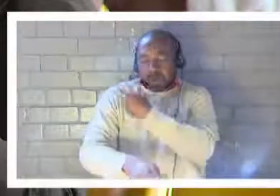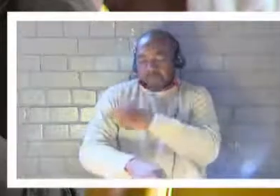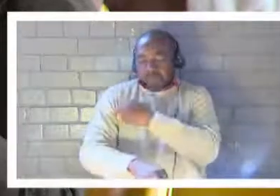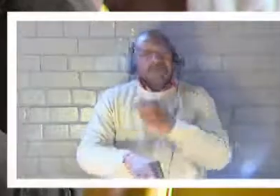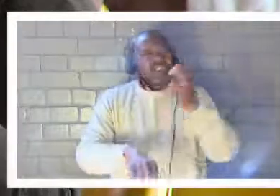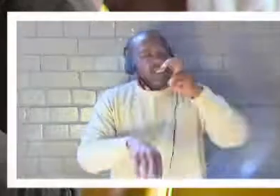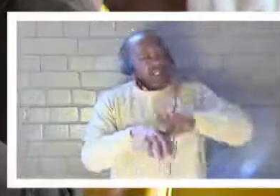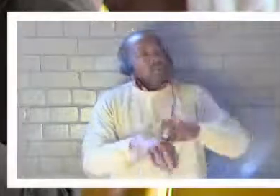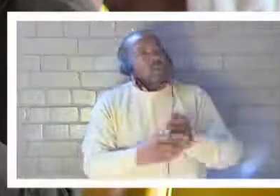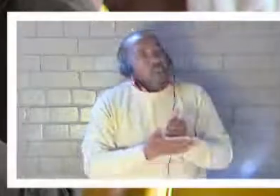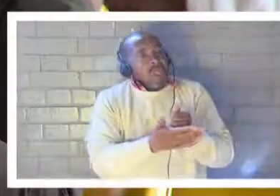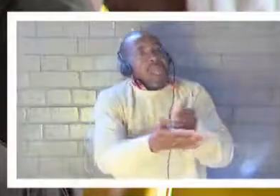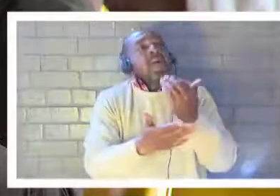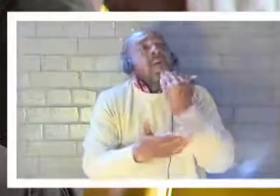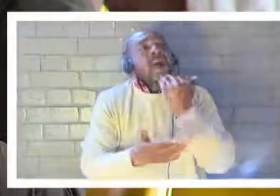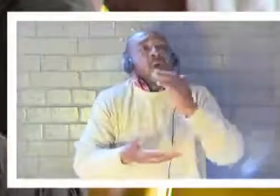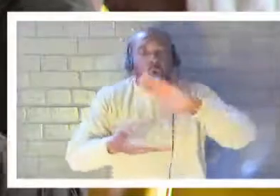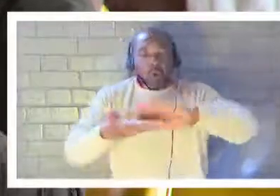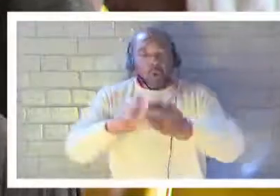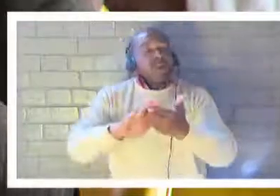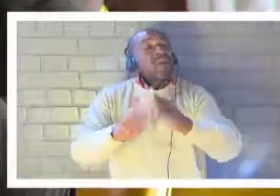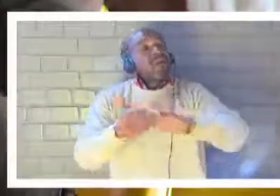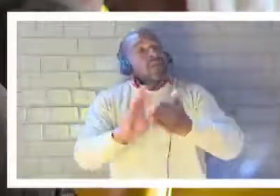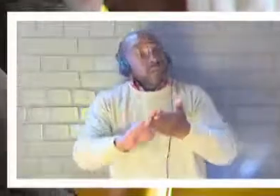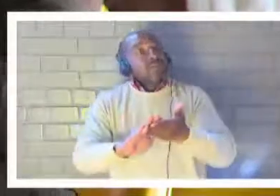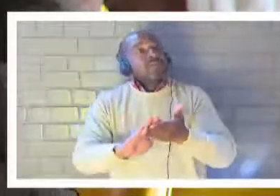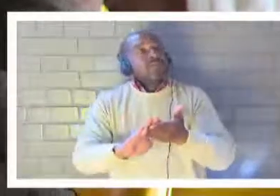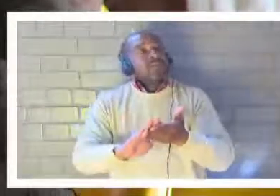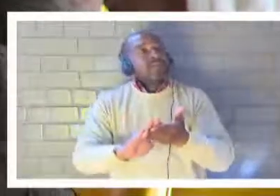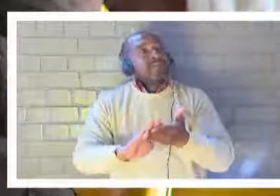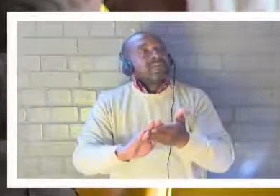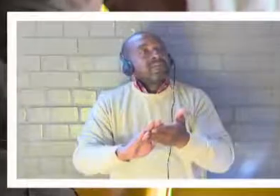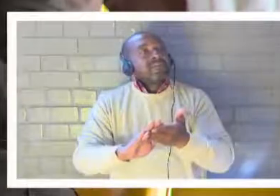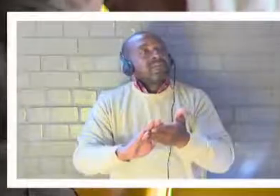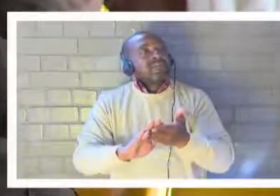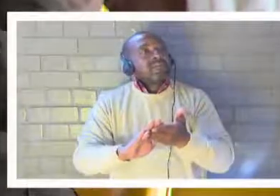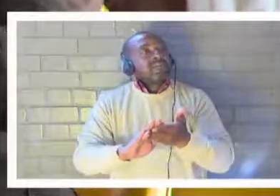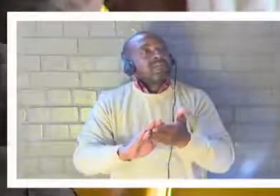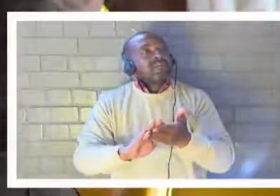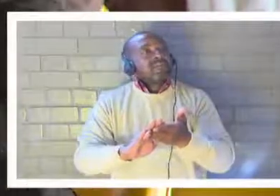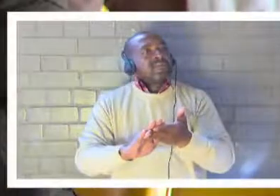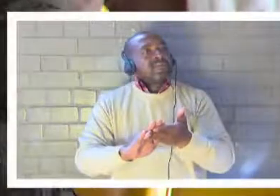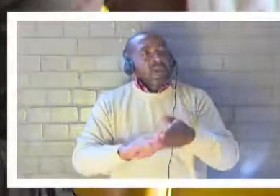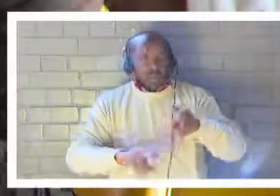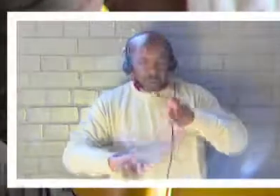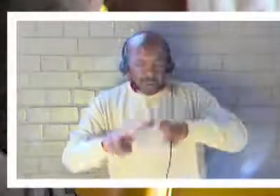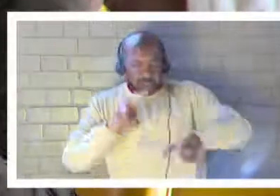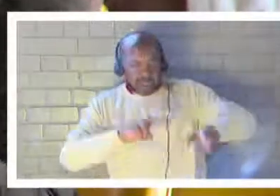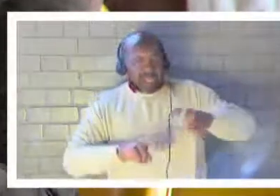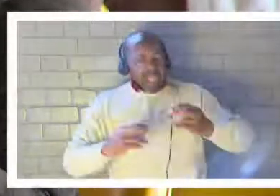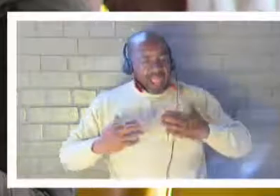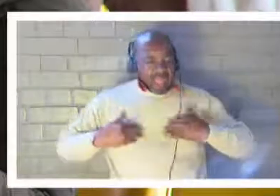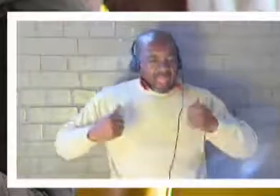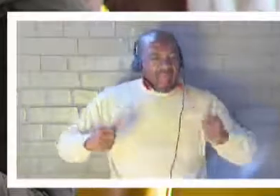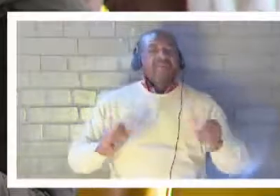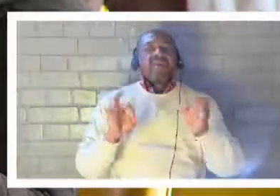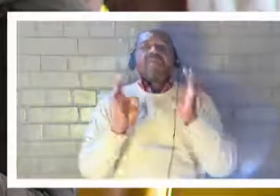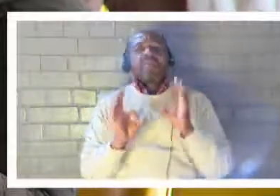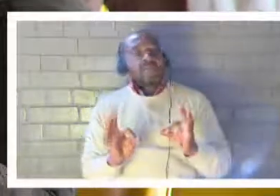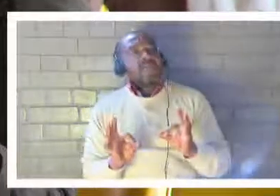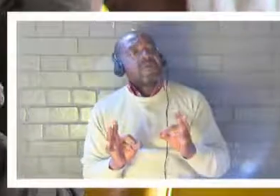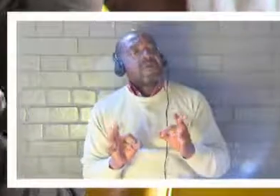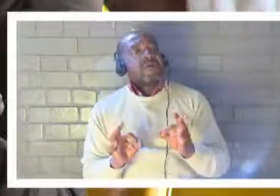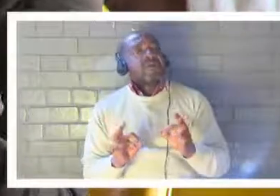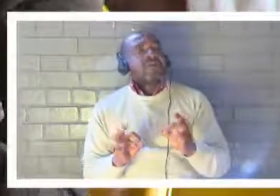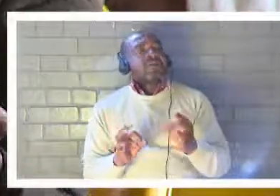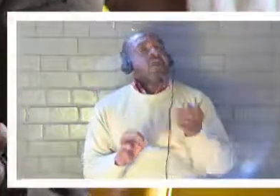in ensuring that their healthcare are taken together. But now when the community are coming into the area that they have the infection, they will end up having the nosocomial infection